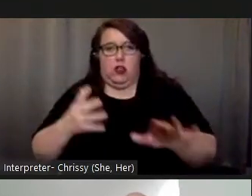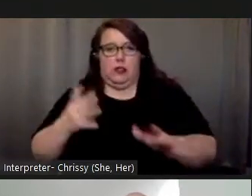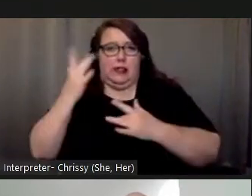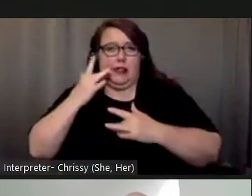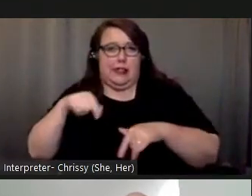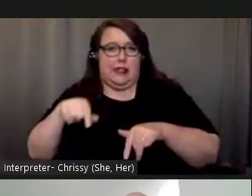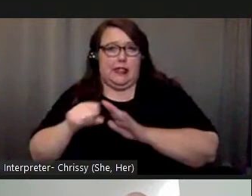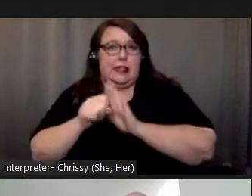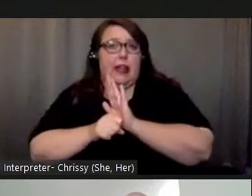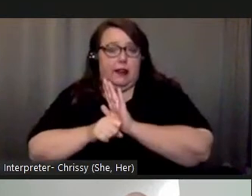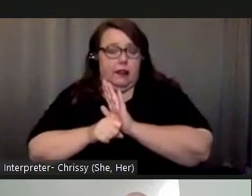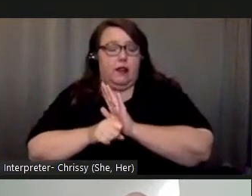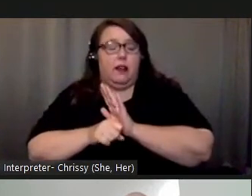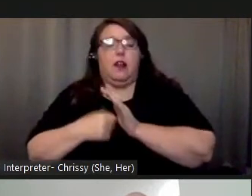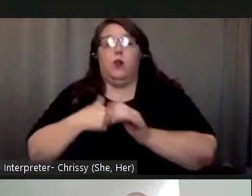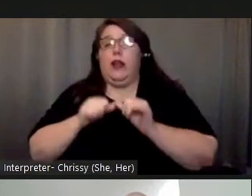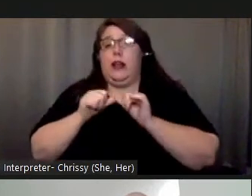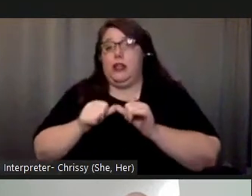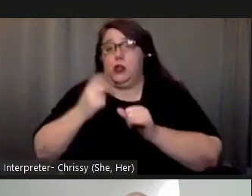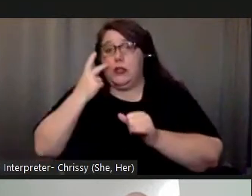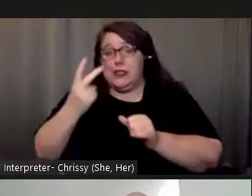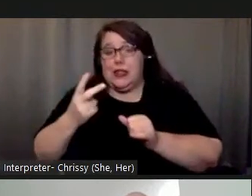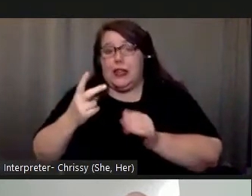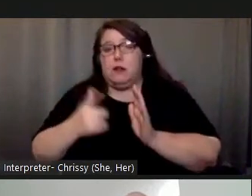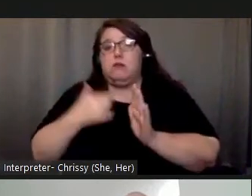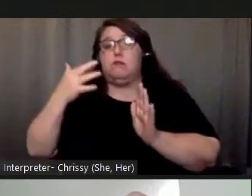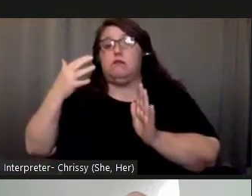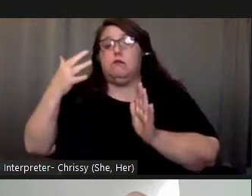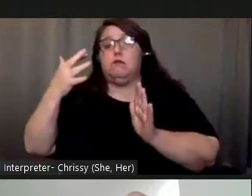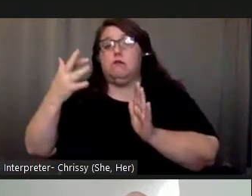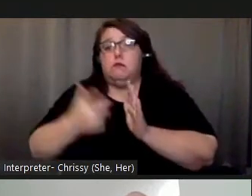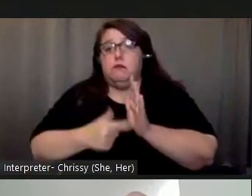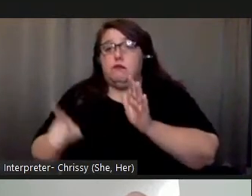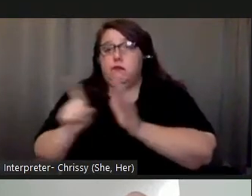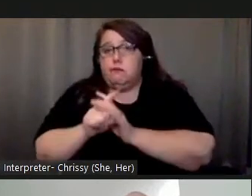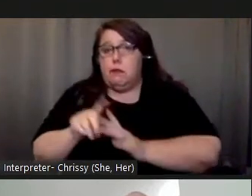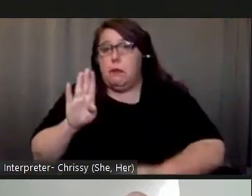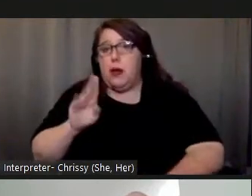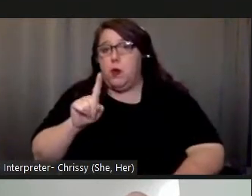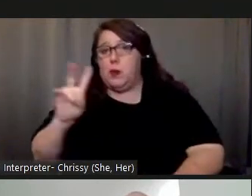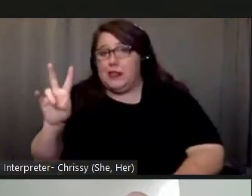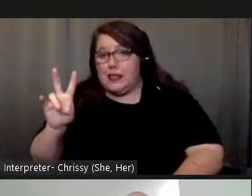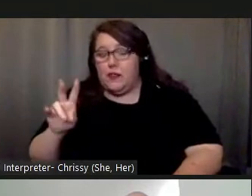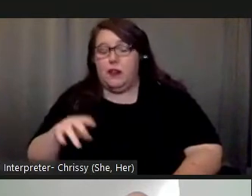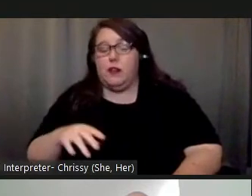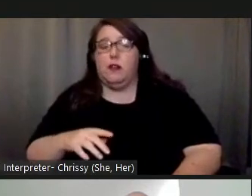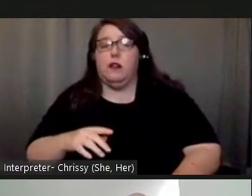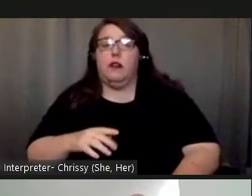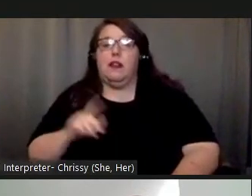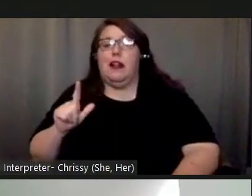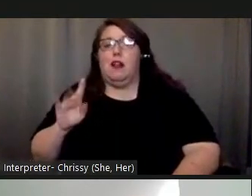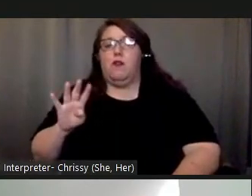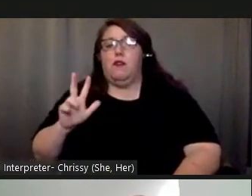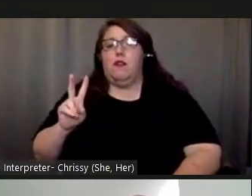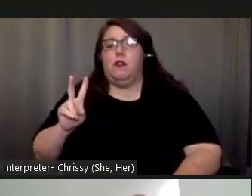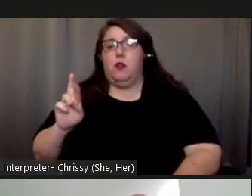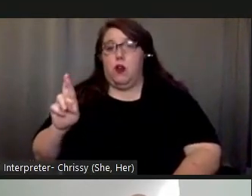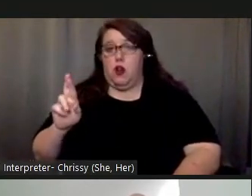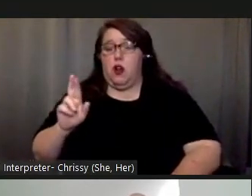So, we continue to see sporadic cases of the B117 variant, and then also the